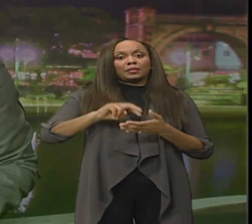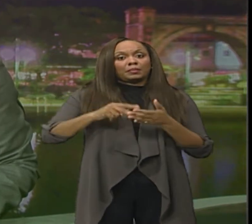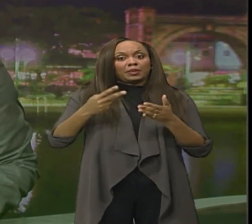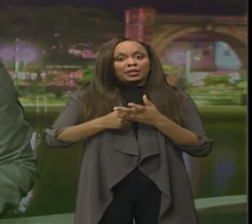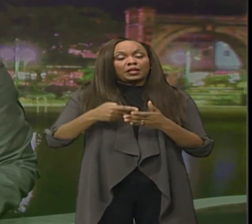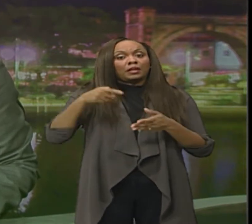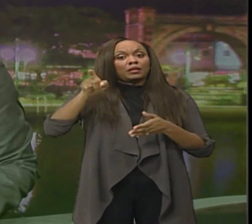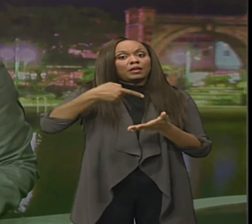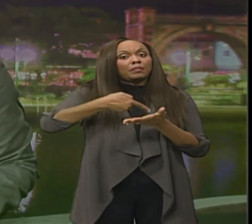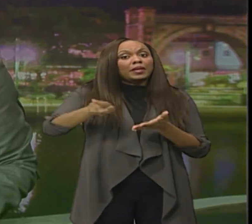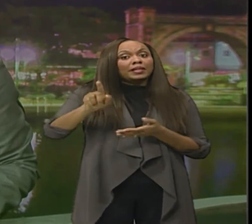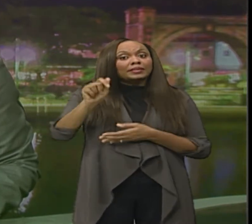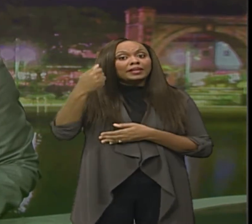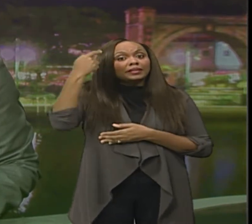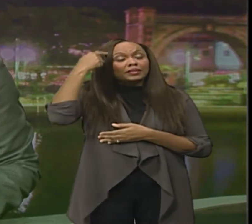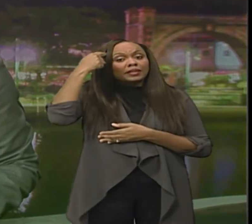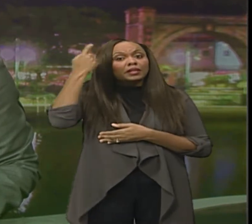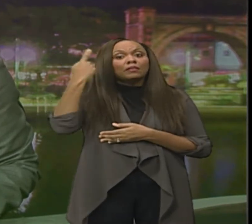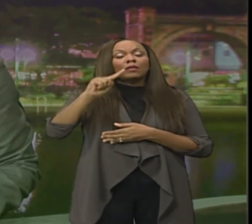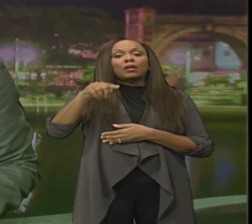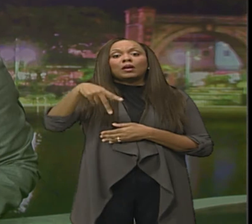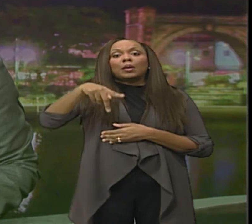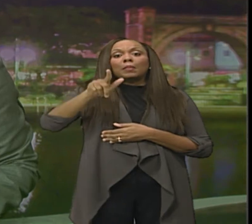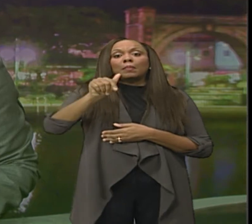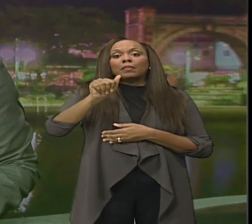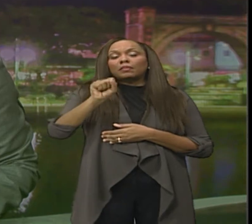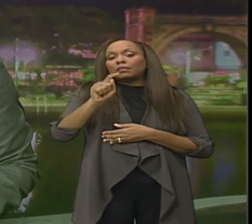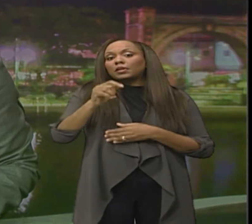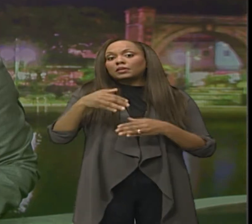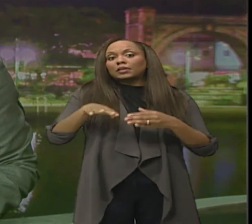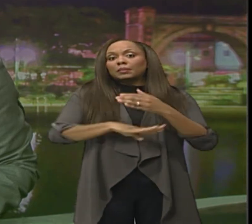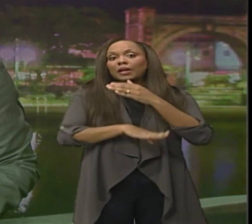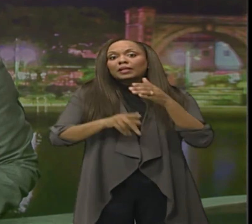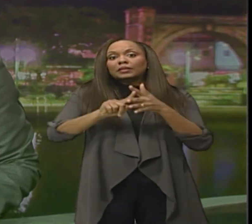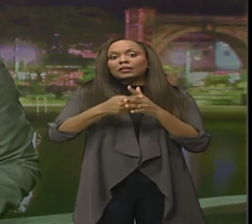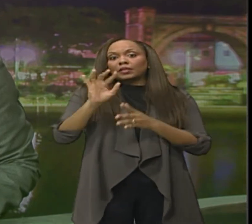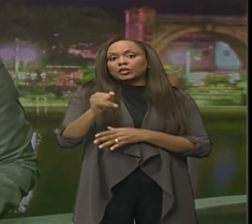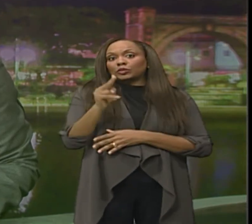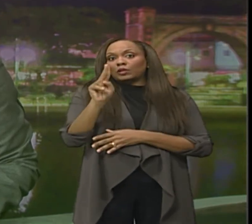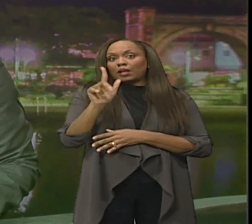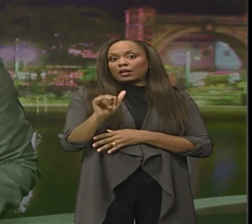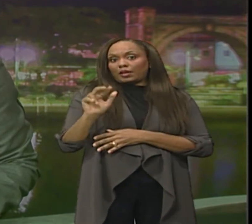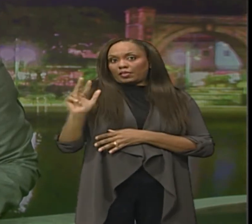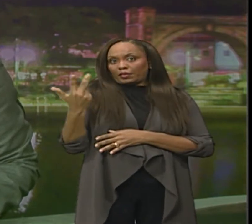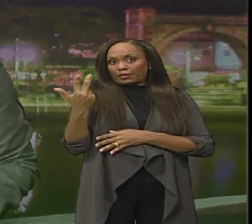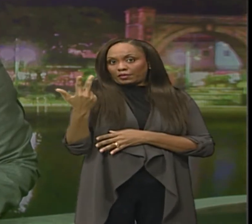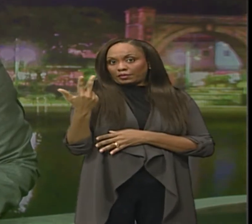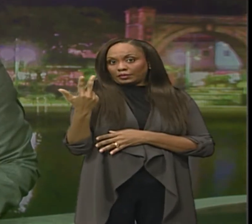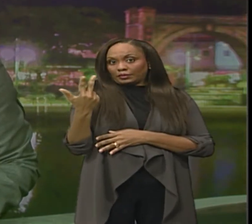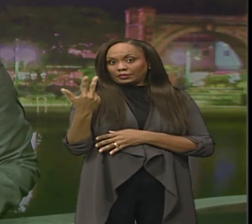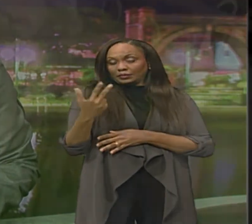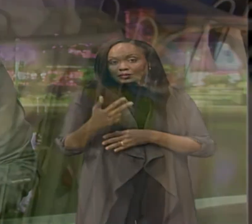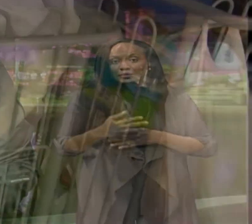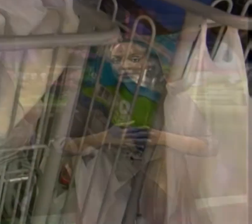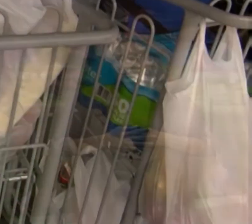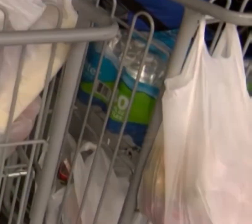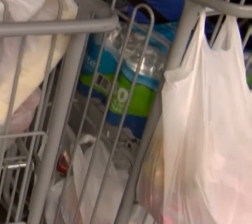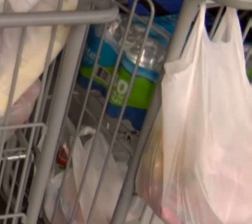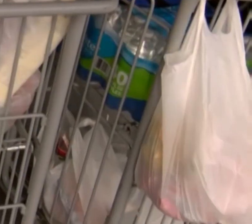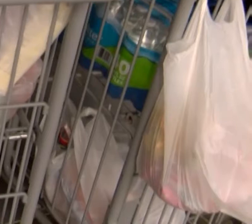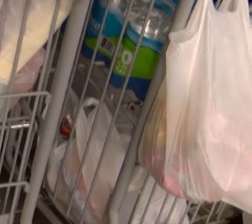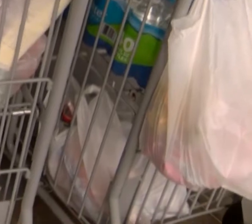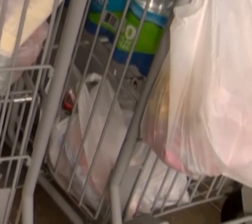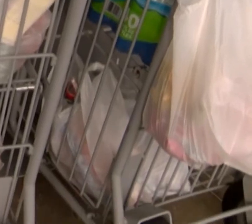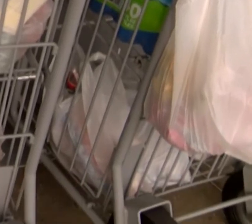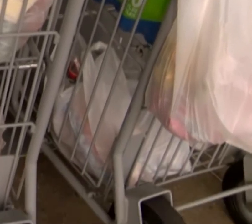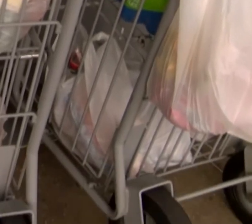of 10 cents per plastic bag at all of its stores from July 3, 2018. In a statement, the company says it will therefore be taking its